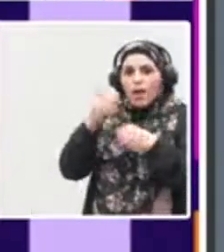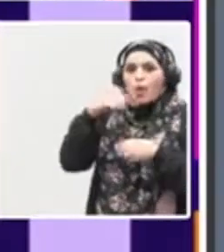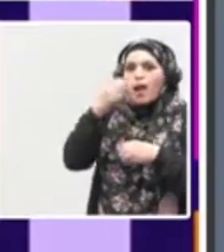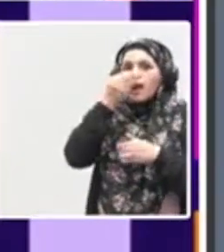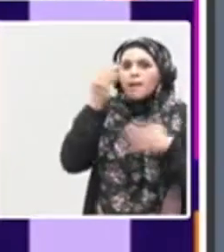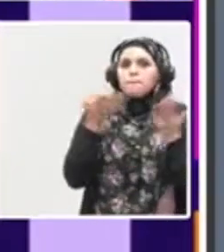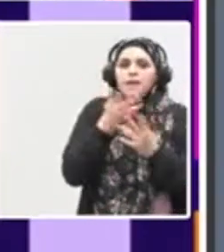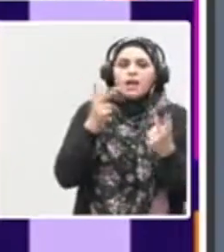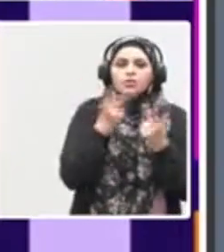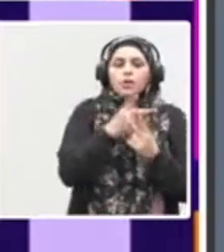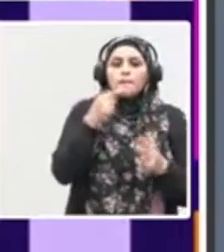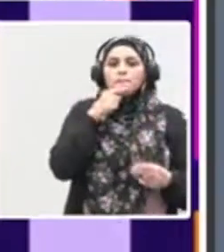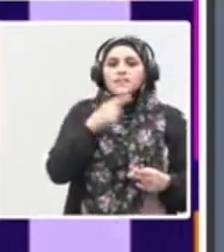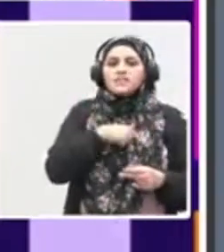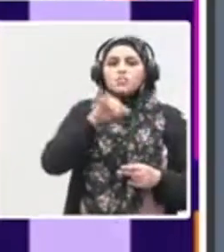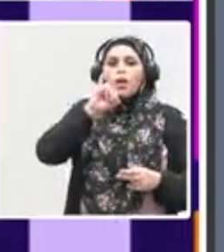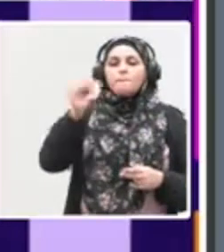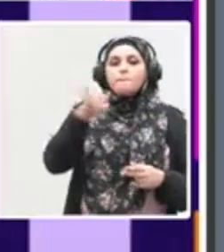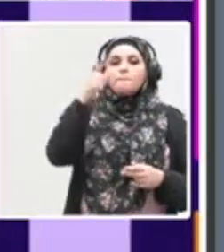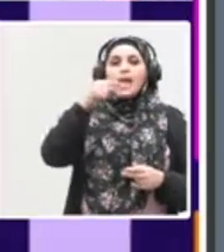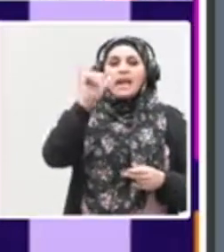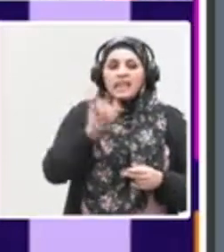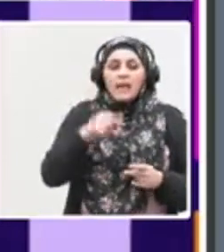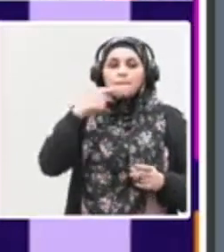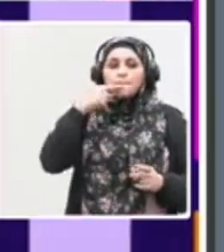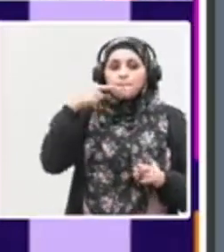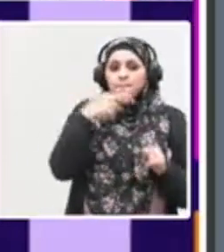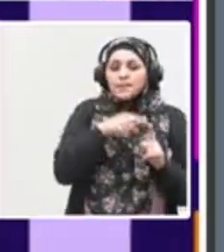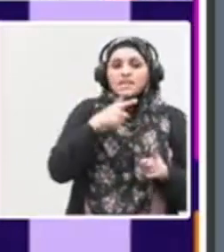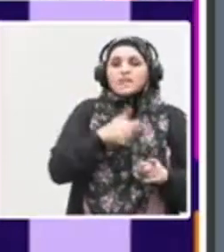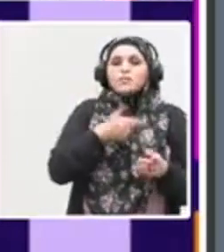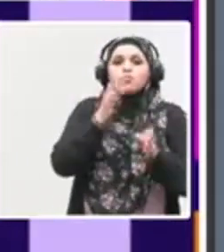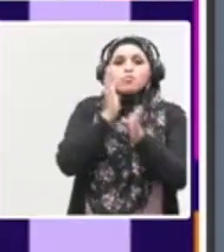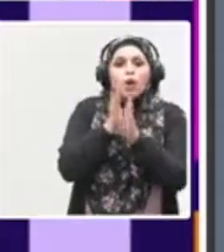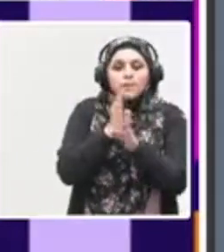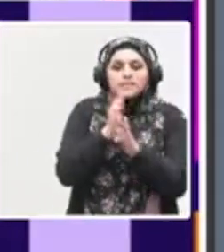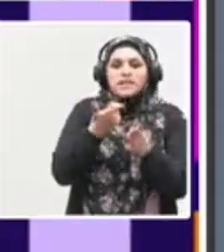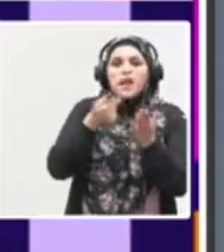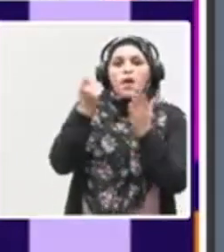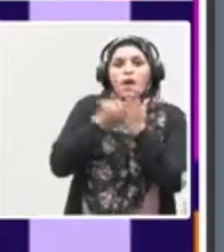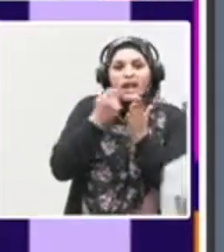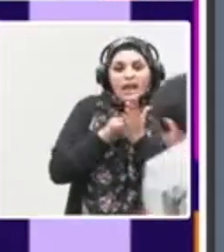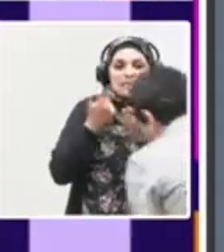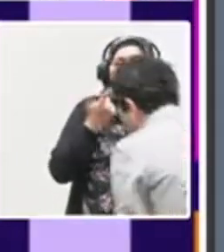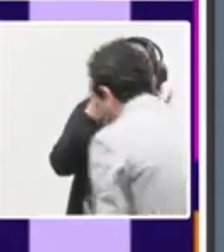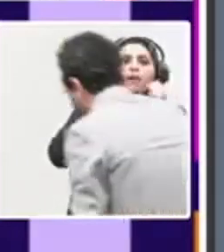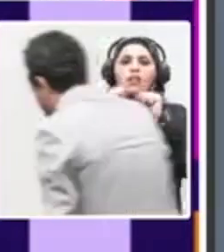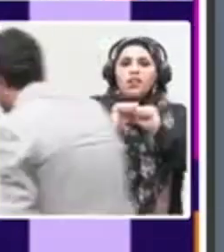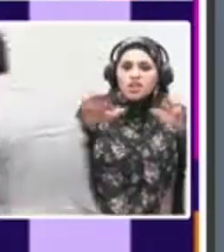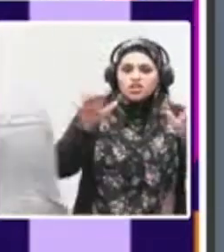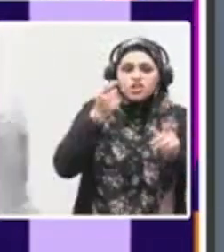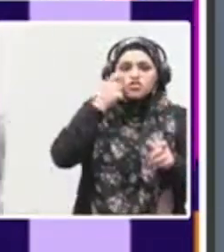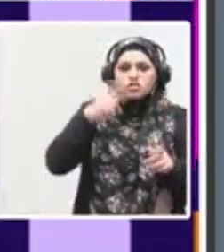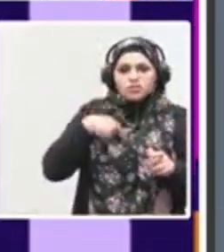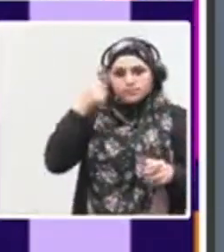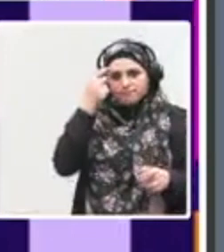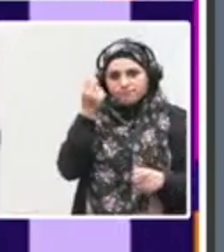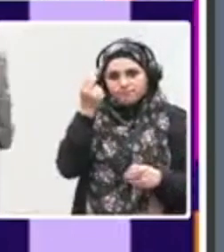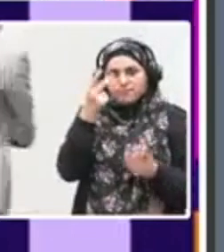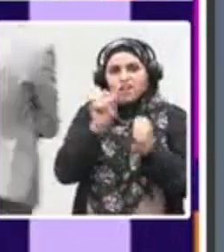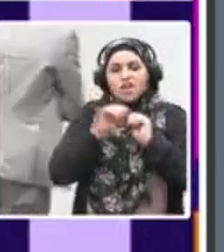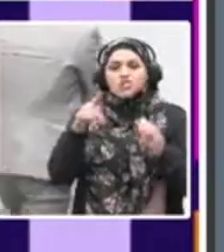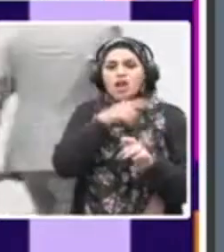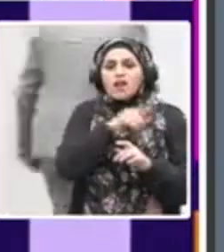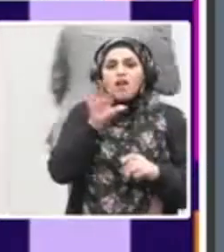example of an actor, a writer, a director, a creative person herself, who's chosen to move beyond traditional arts and culture and